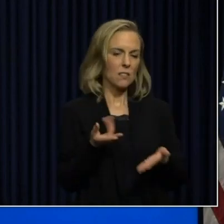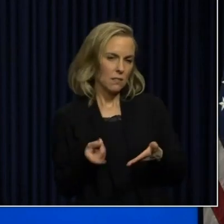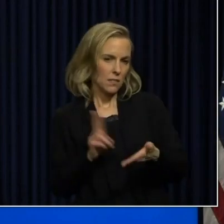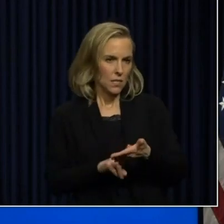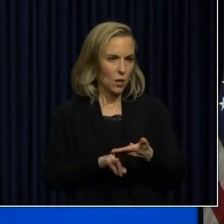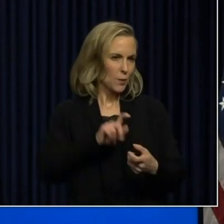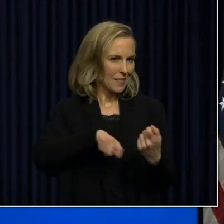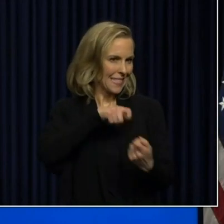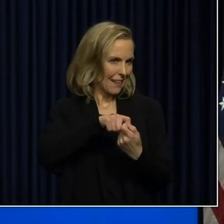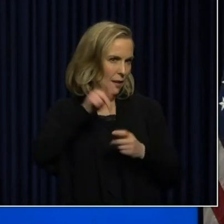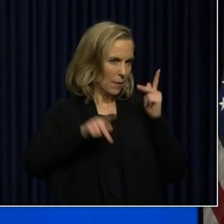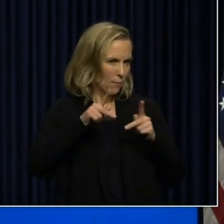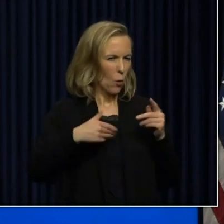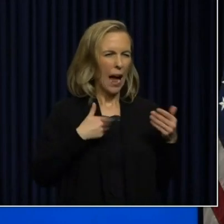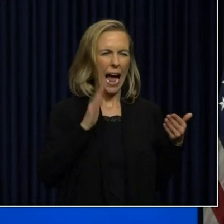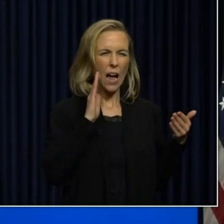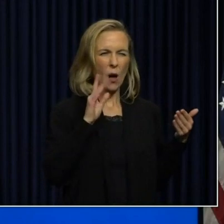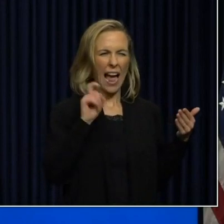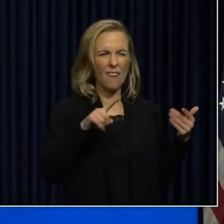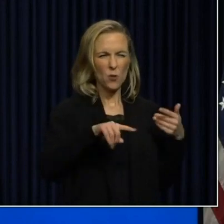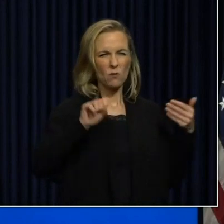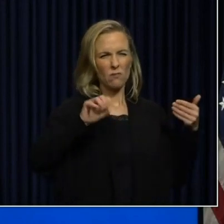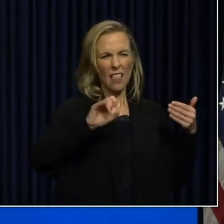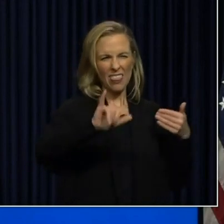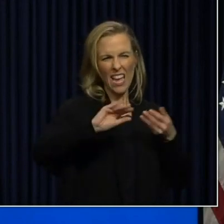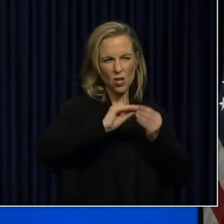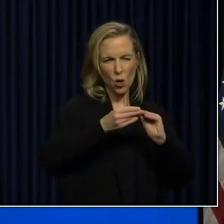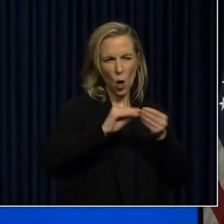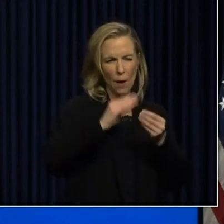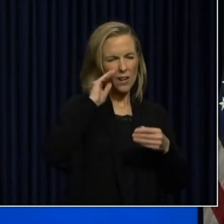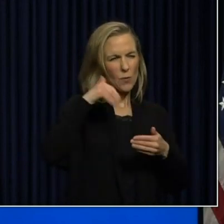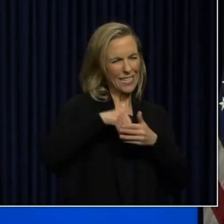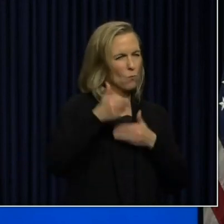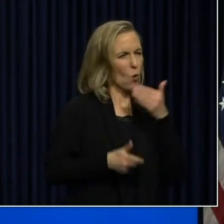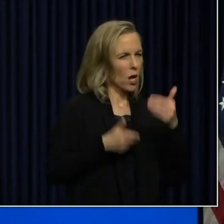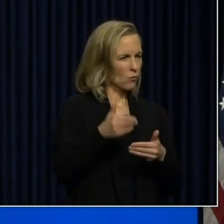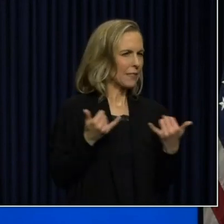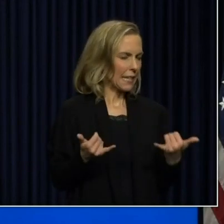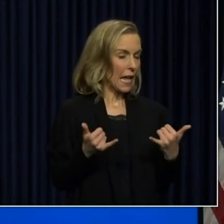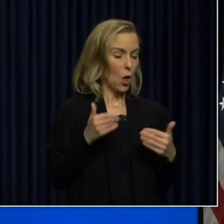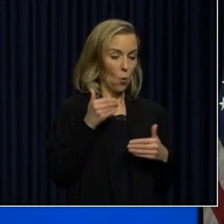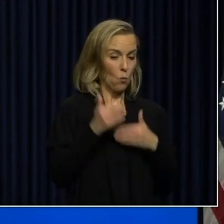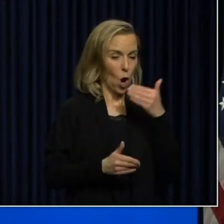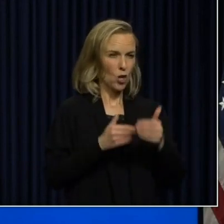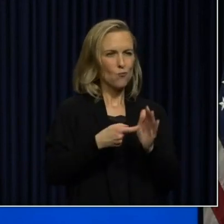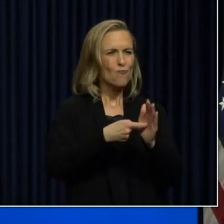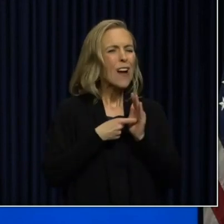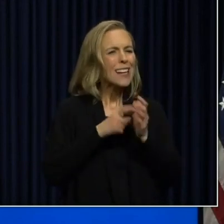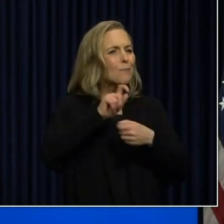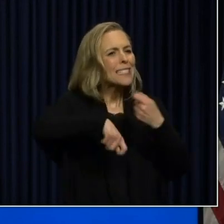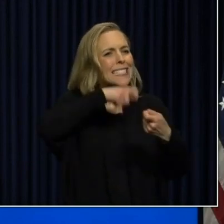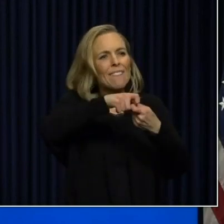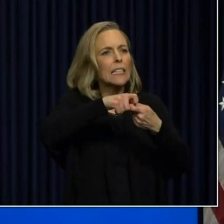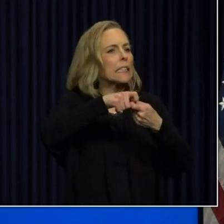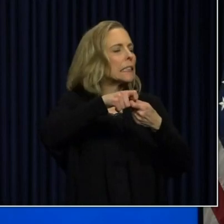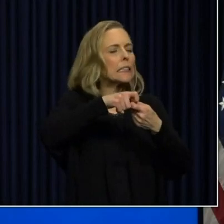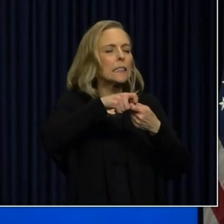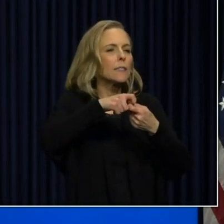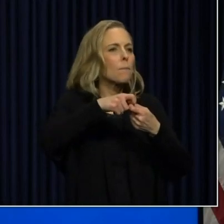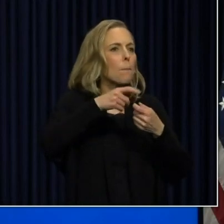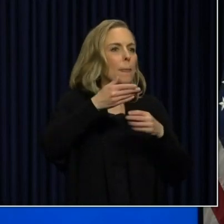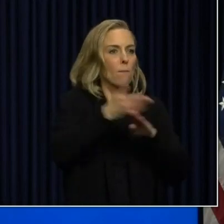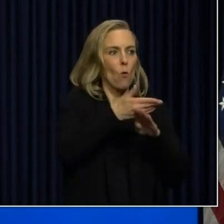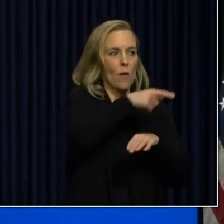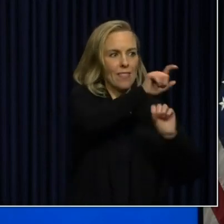individuals. I'm going to have to get you that number. I know it was in process, and the process required certain things before people were